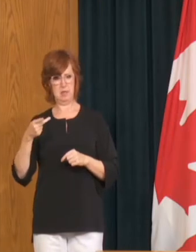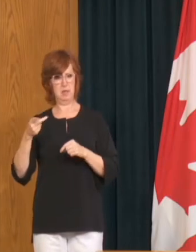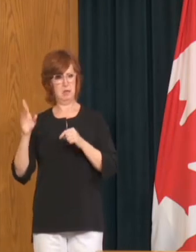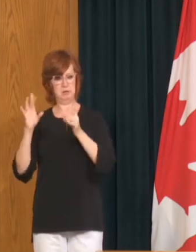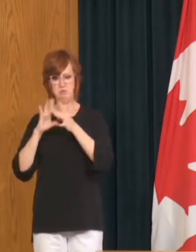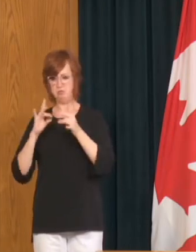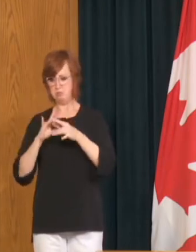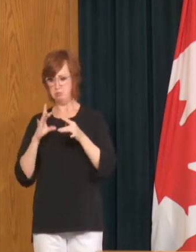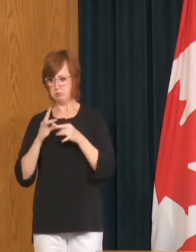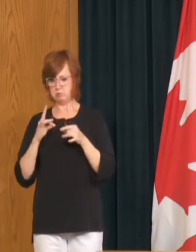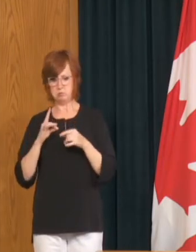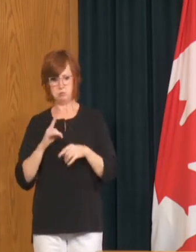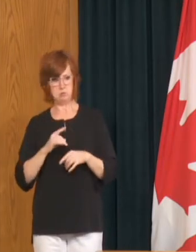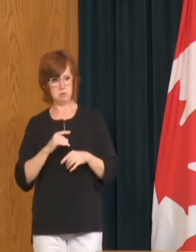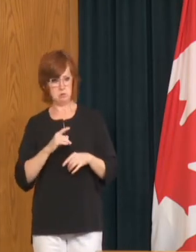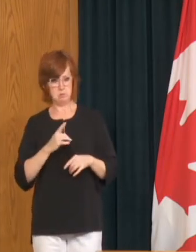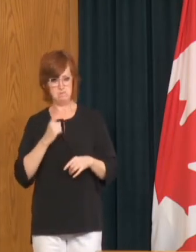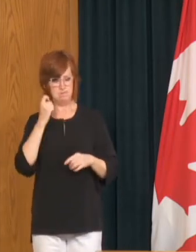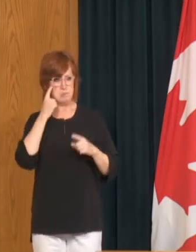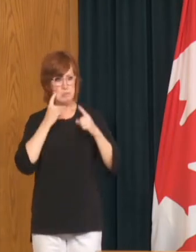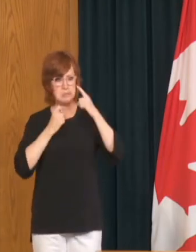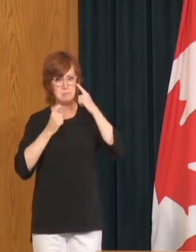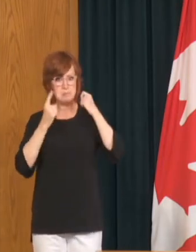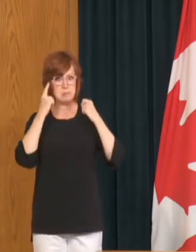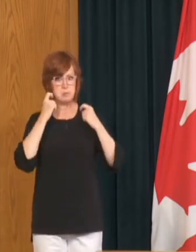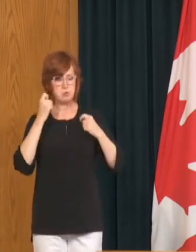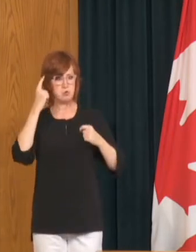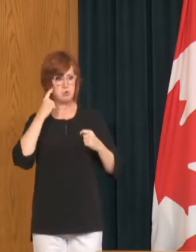session, and I know that you've come back